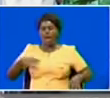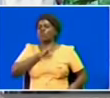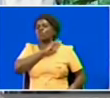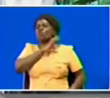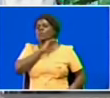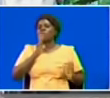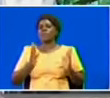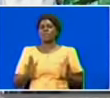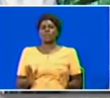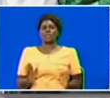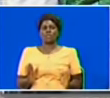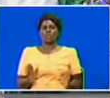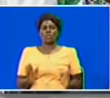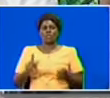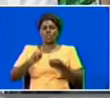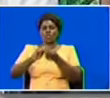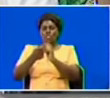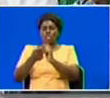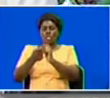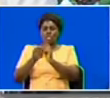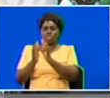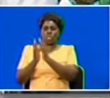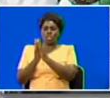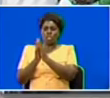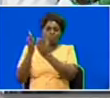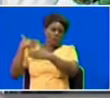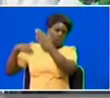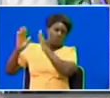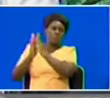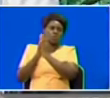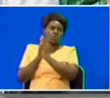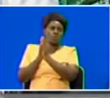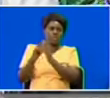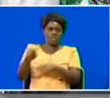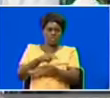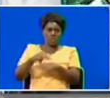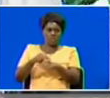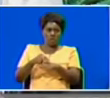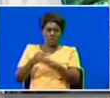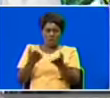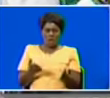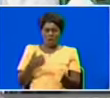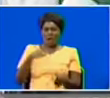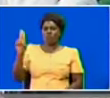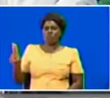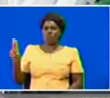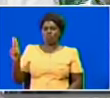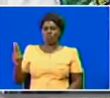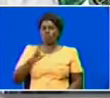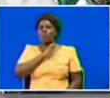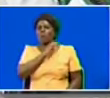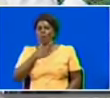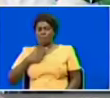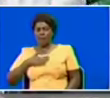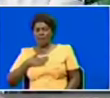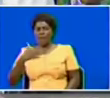There was a heckler in this country who changed the history of this nation. Because of our heckling, we still have Uhuru Park today. Because of our heckling, we